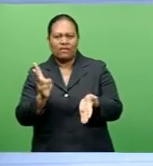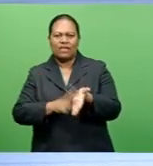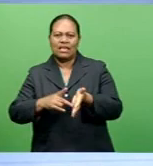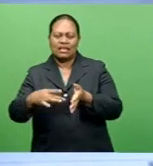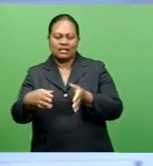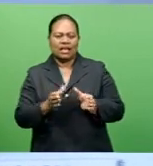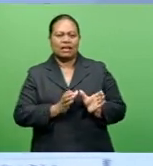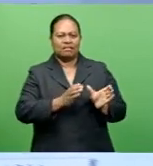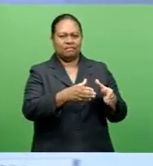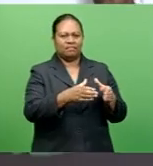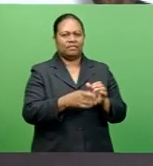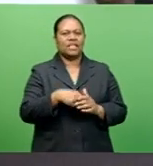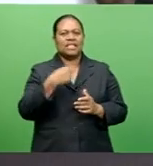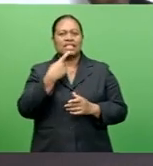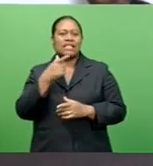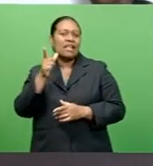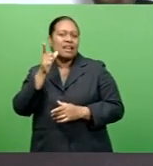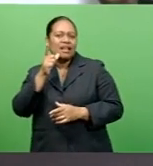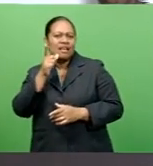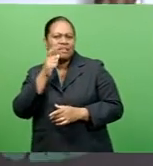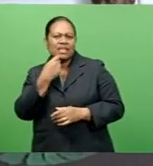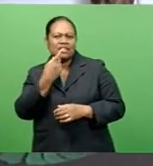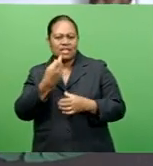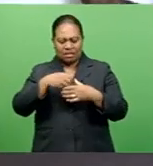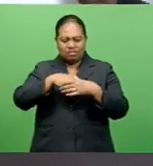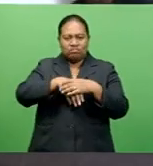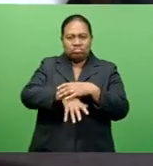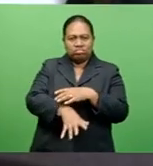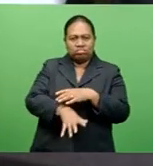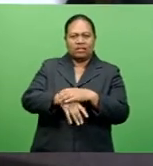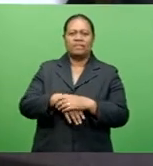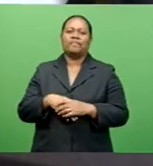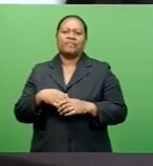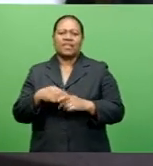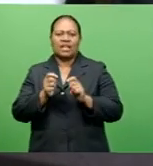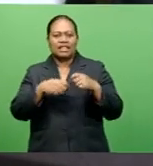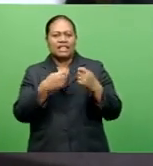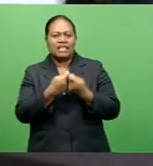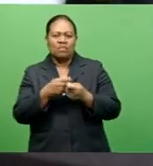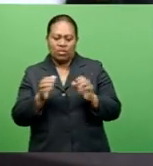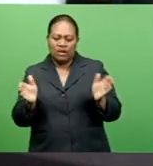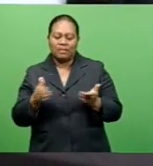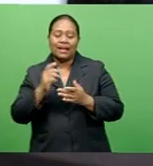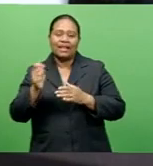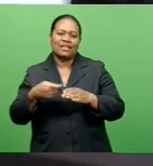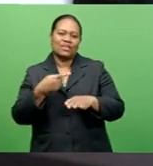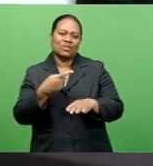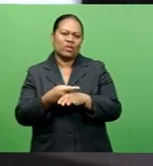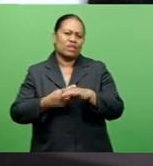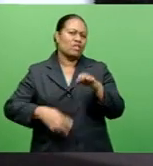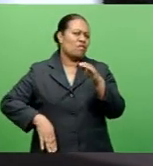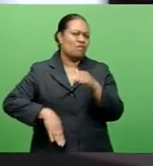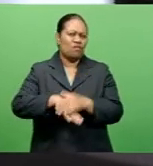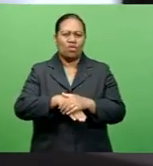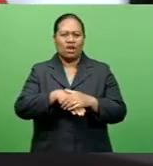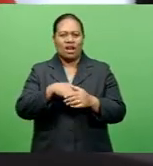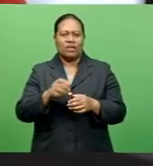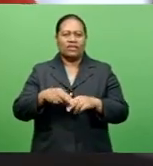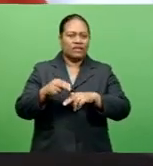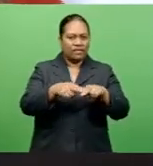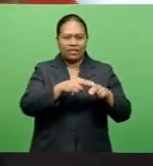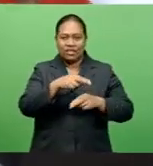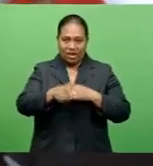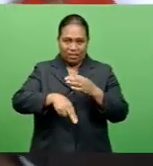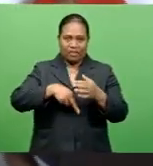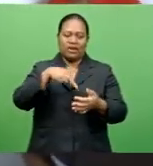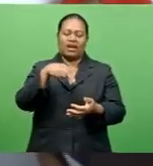The Lami-based club is one of the grassroots teams that will feature in next weekend's tournament, pooled with Fiji, Uprising and